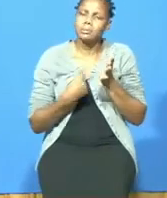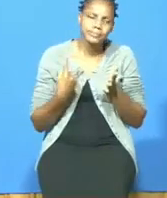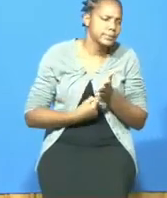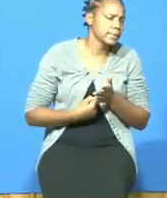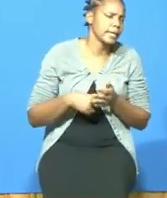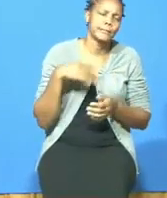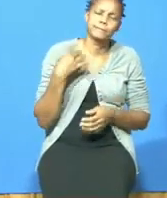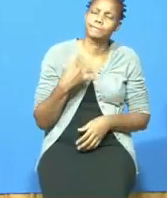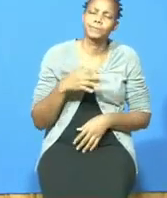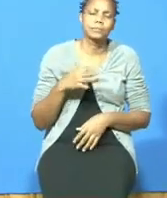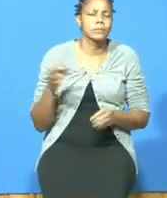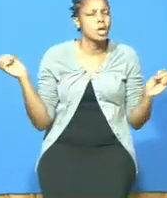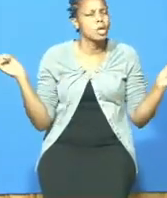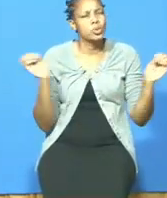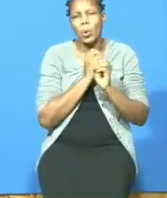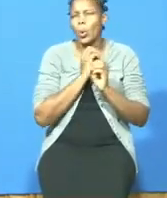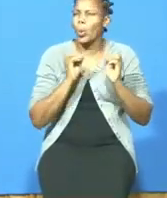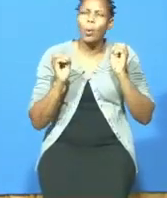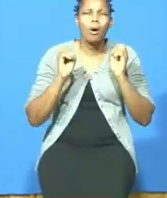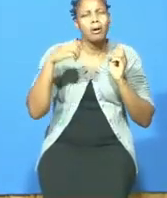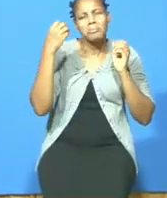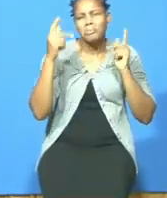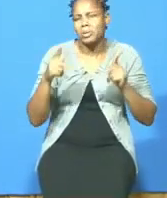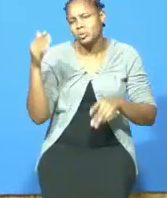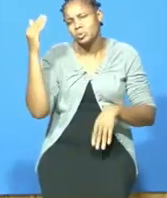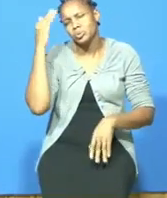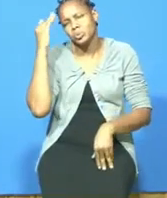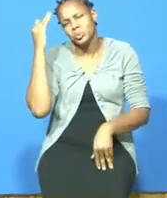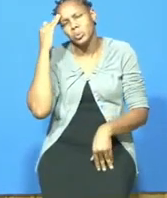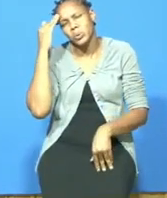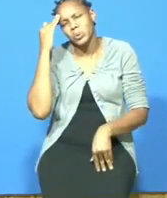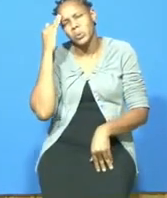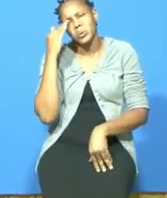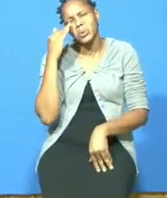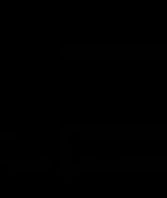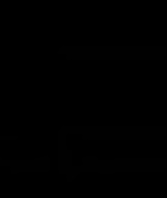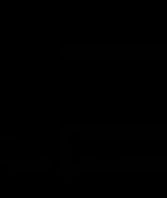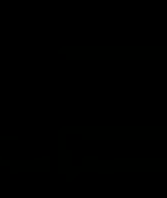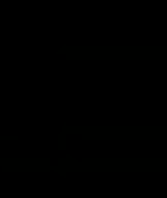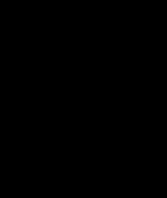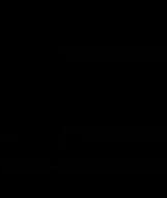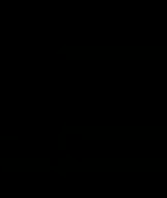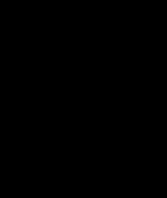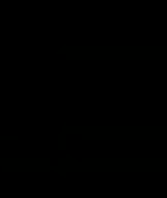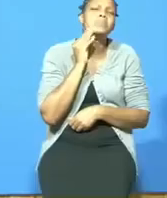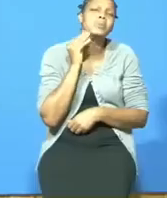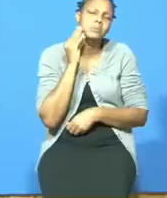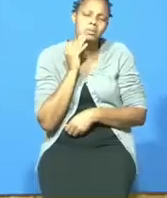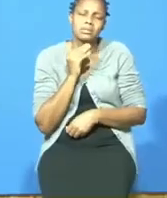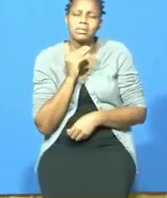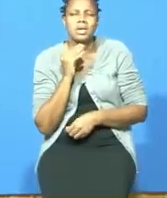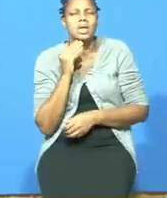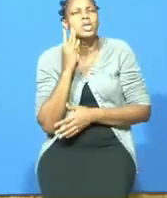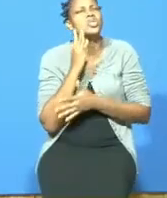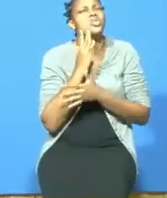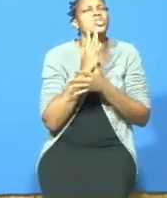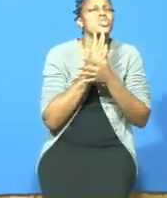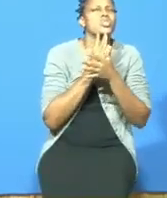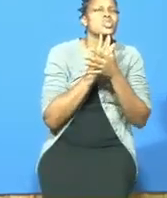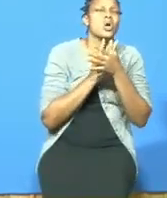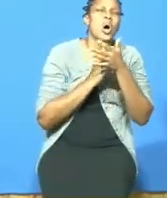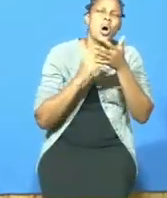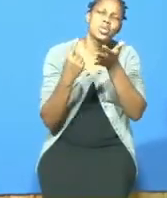Sometimes nobody knows the trouble we are facing. Sometimes only our pillars